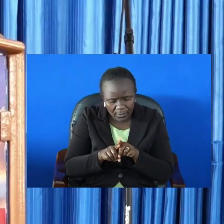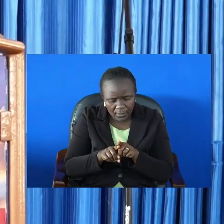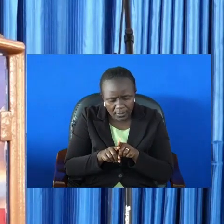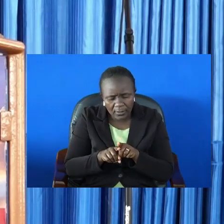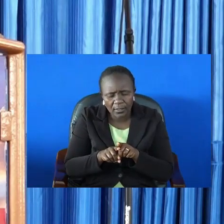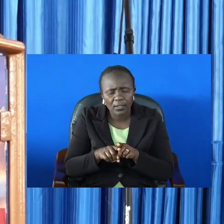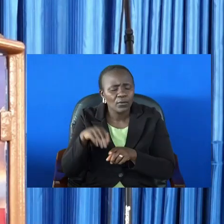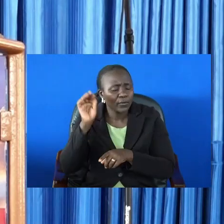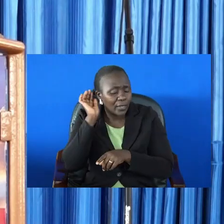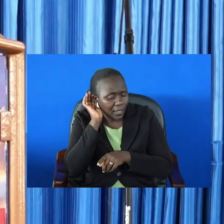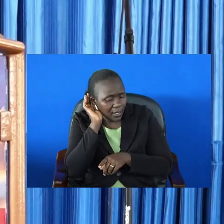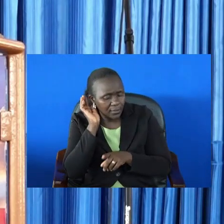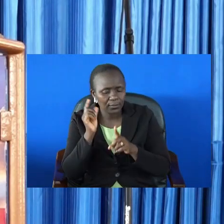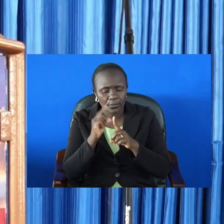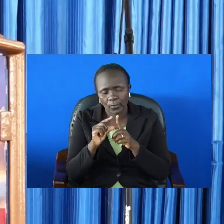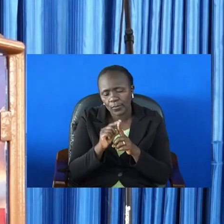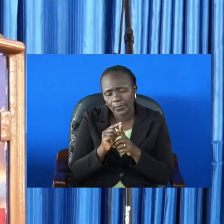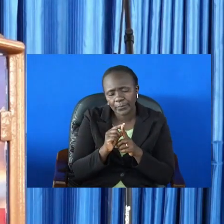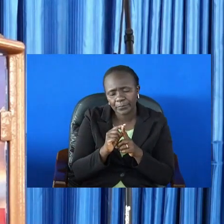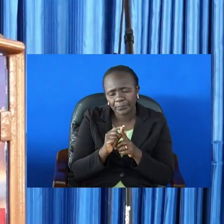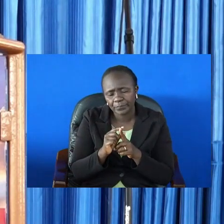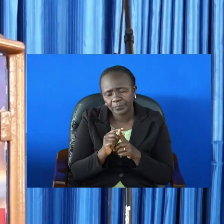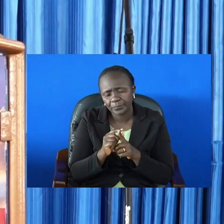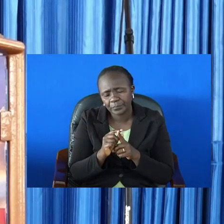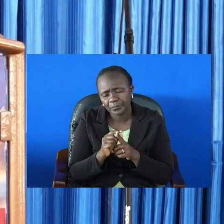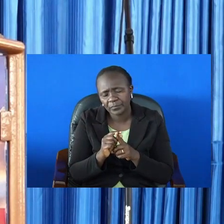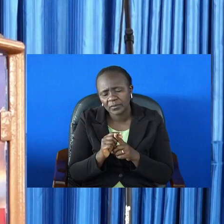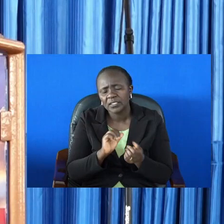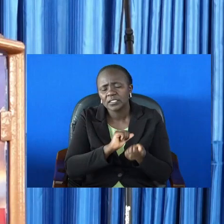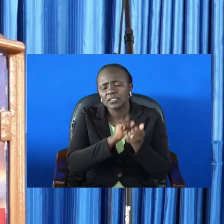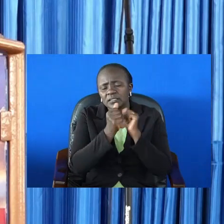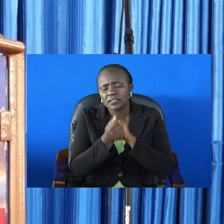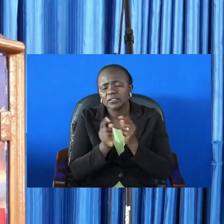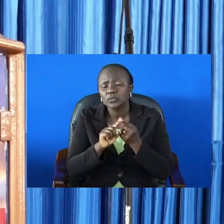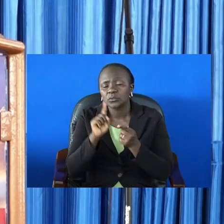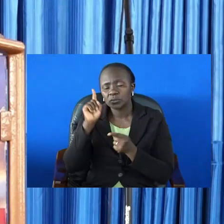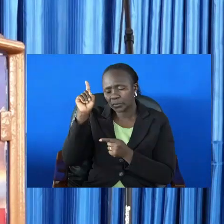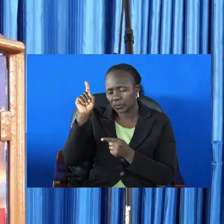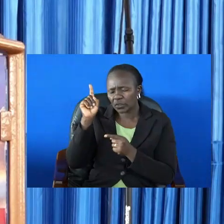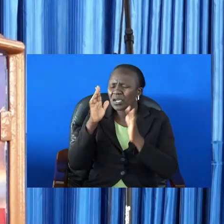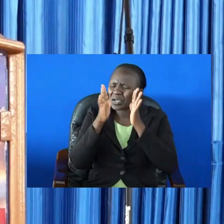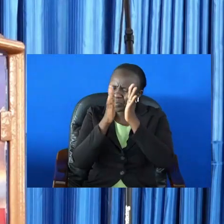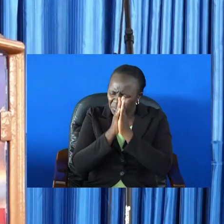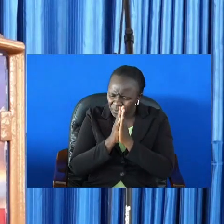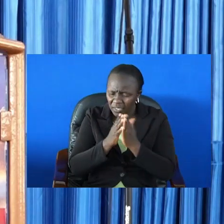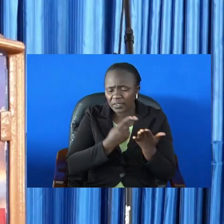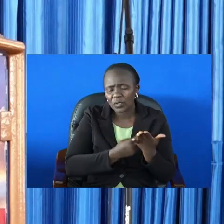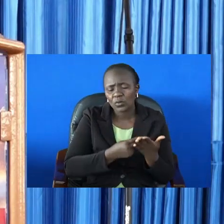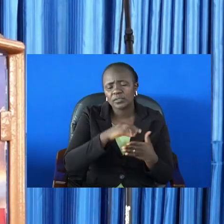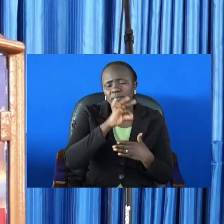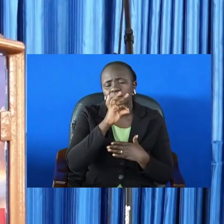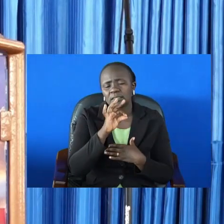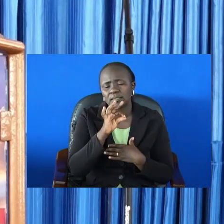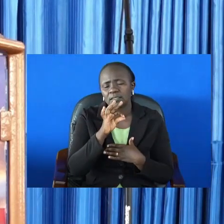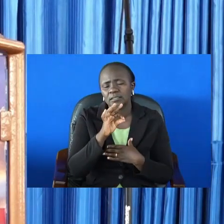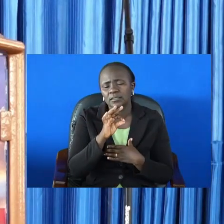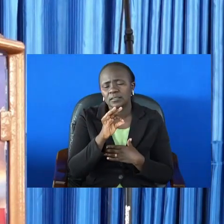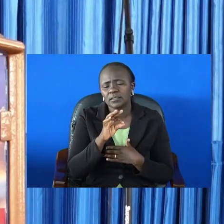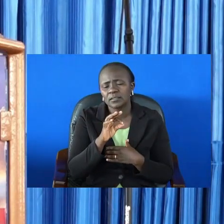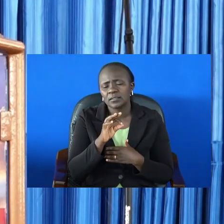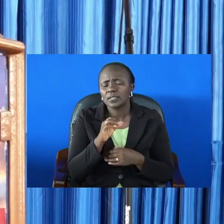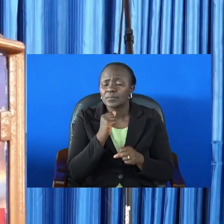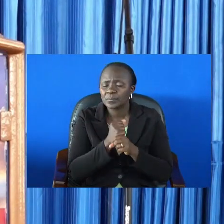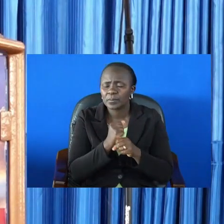that has heard the word and is turning to you. I pray that the Holy Spirit, you may